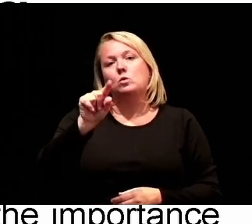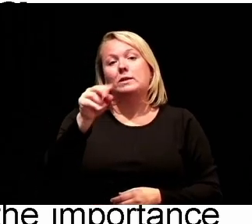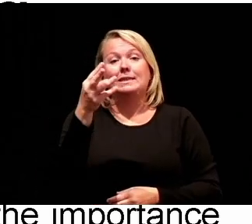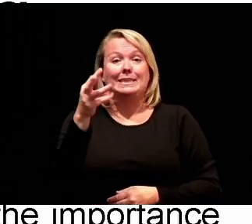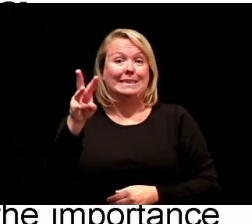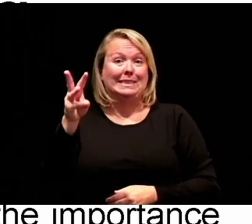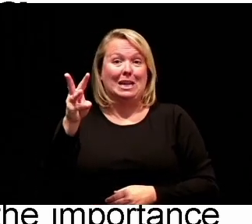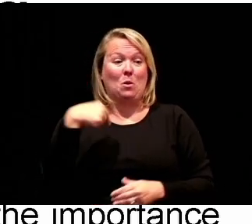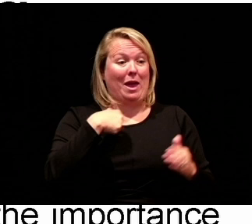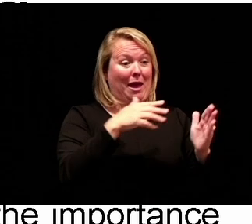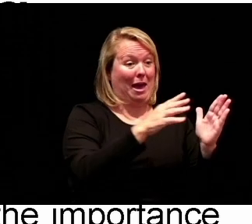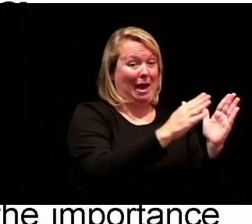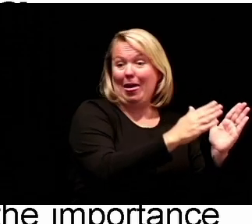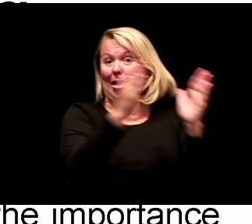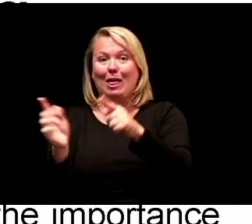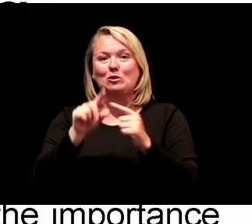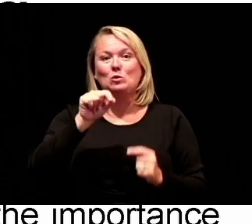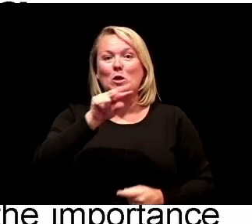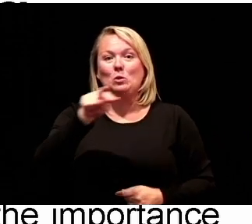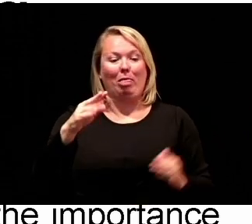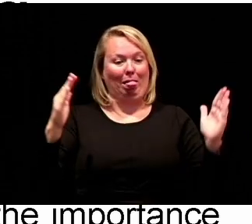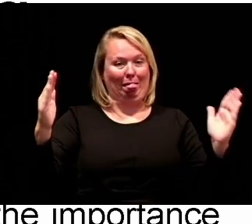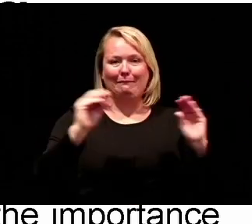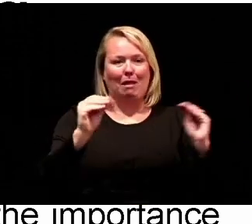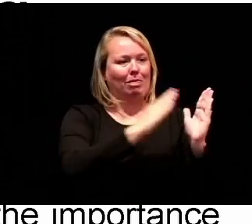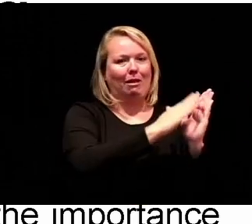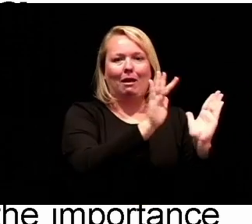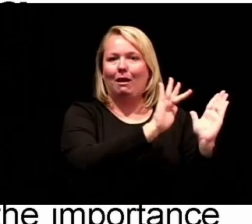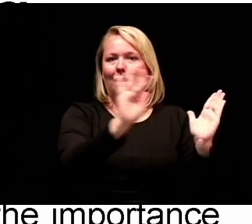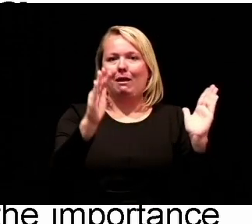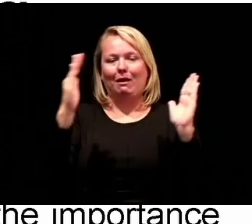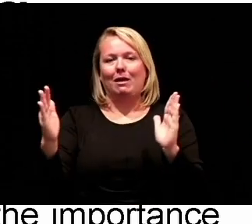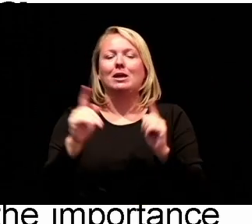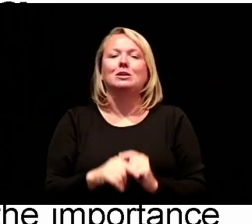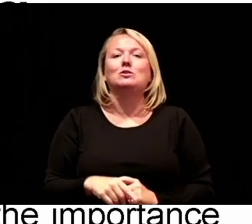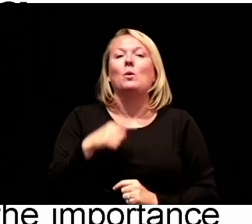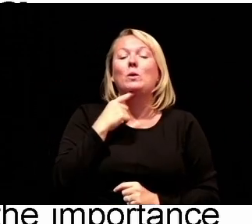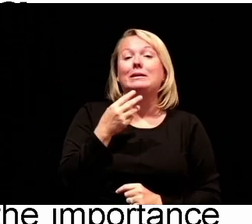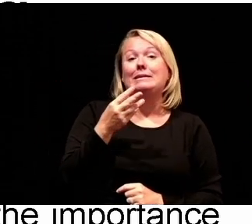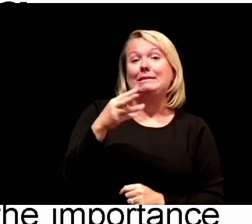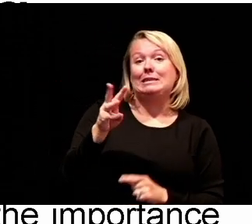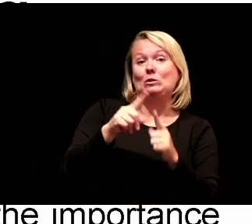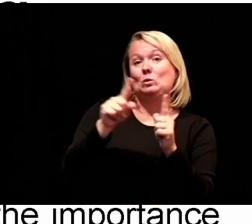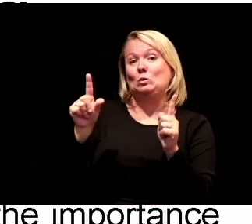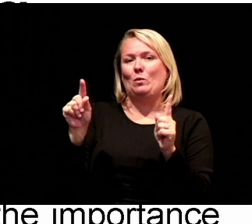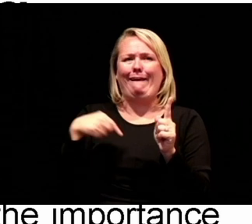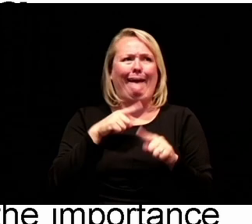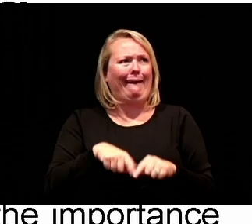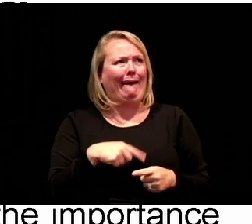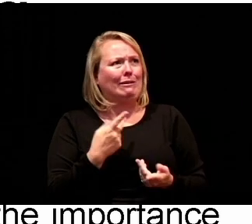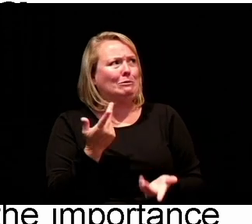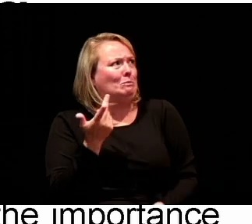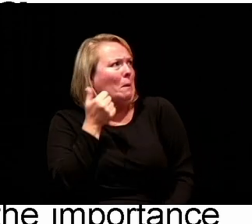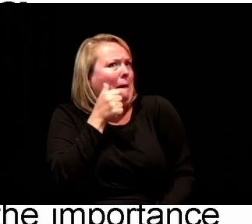they need to start giving quote-unquote second chances to people who are formerly incarcerated. 2012,